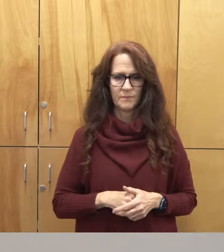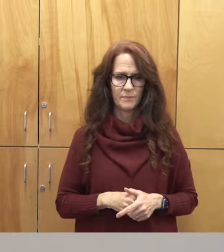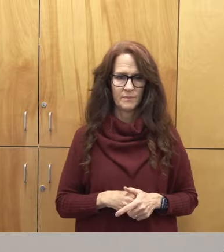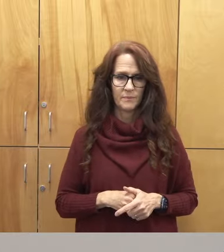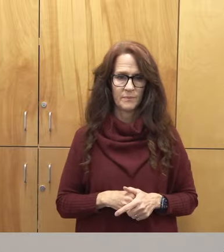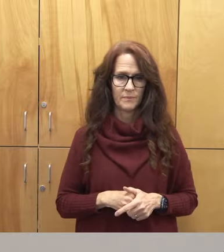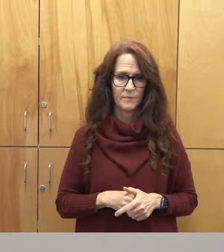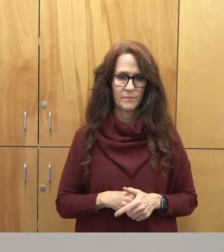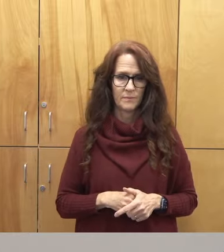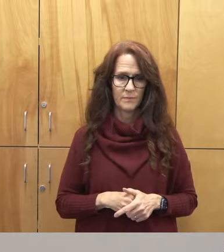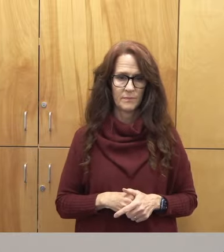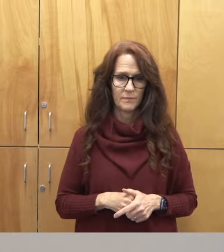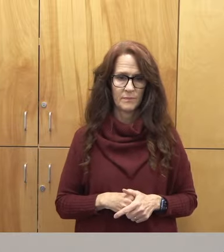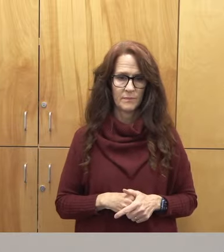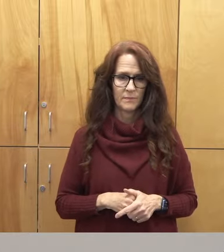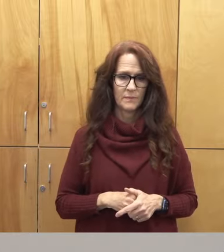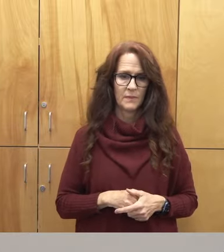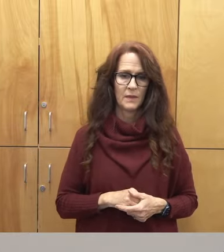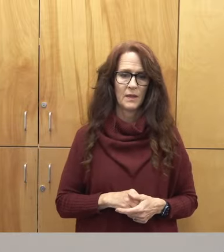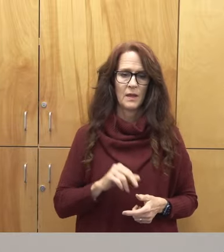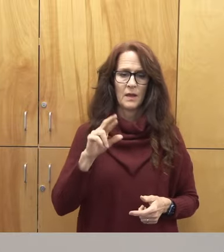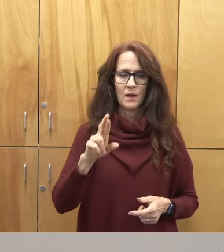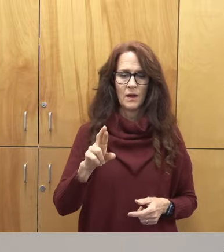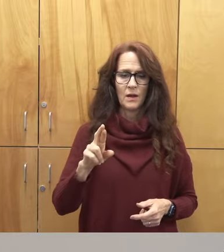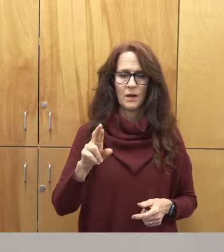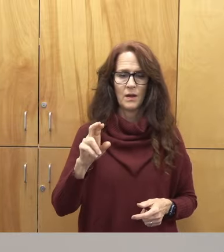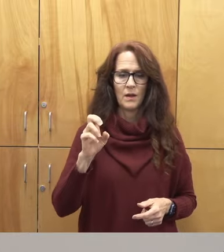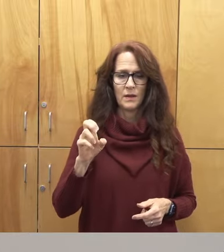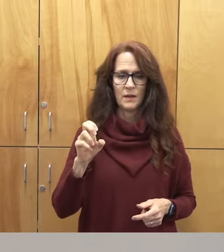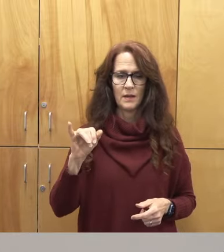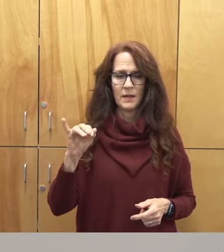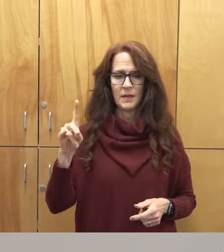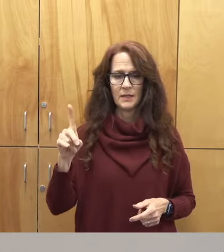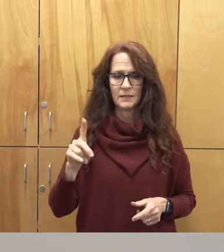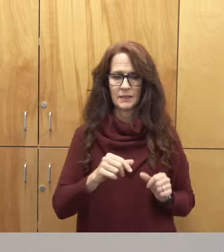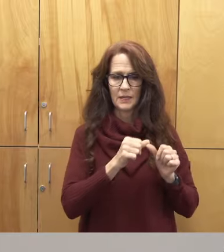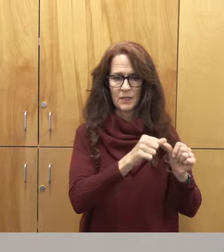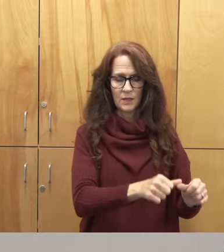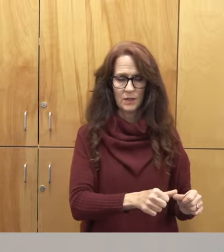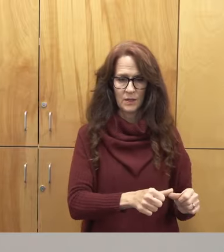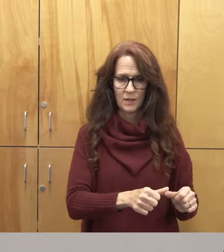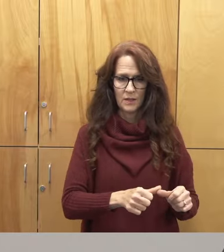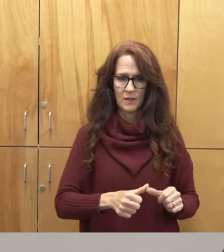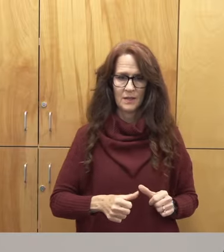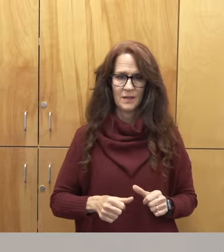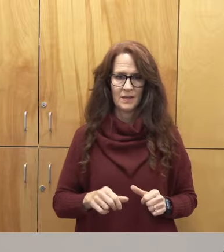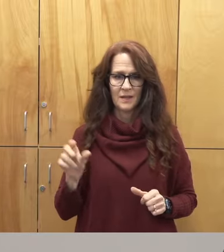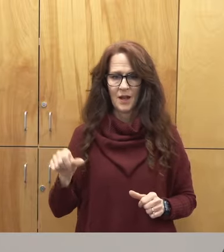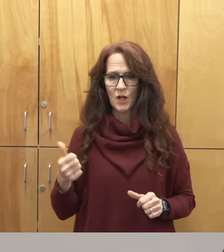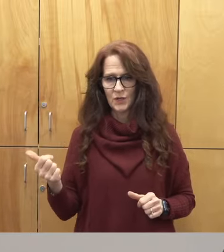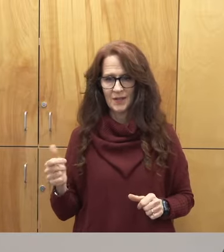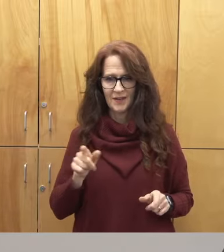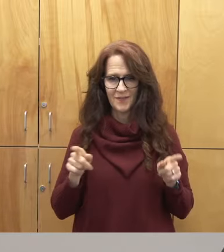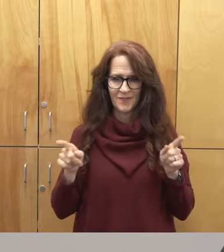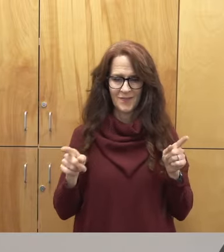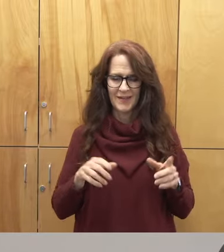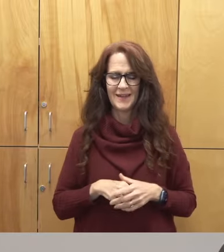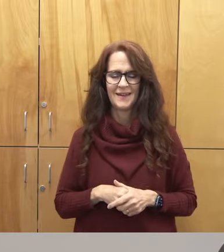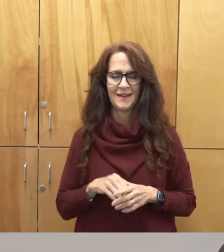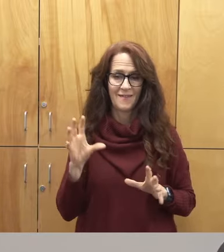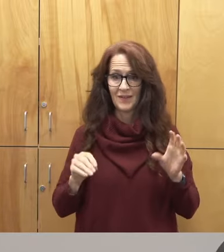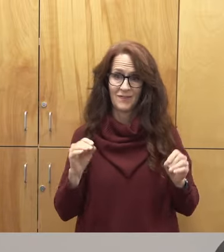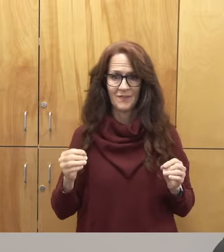Sorry? Reed. Reed is continuation. Right. I knew we... Listen, I had a 50-50 chance on that one.